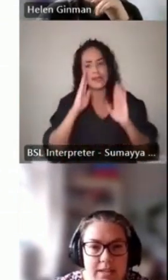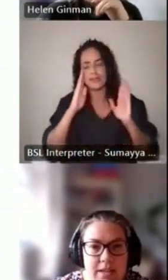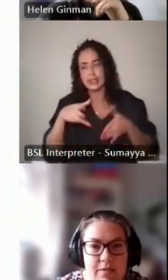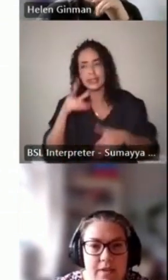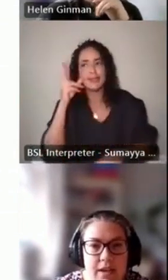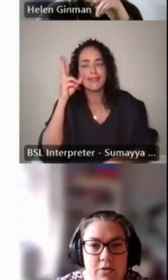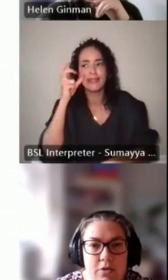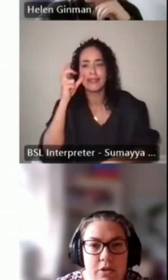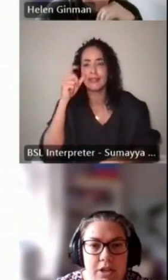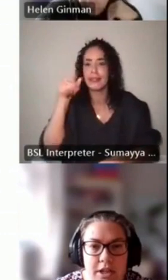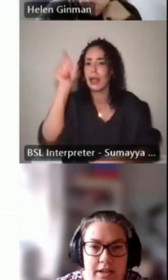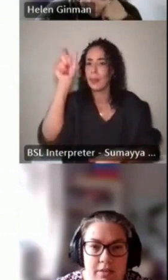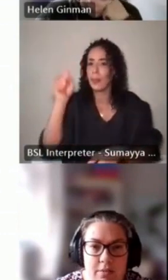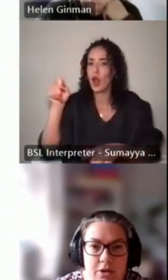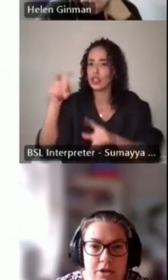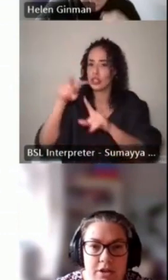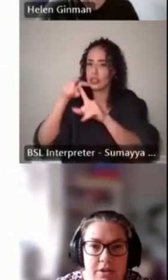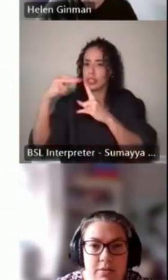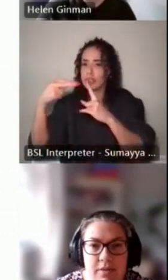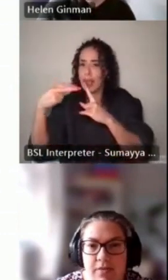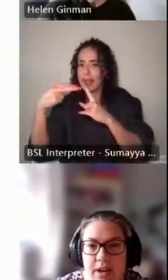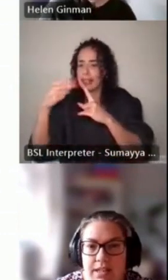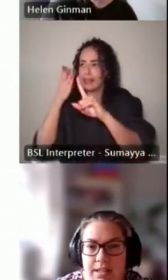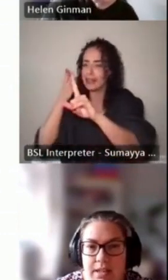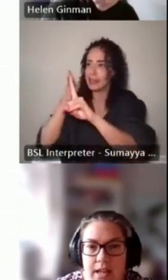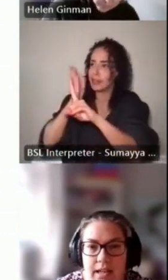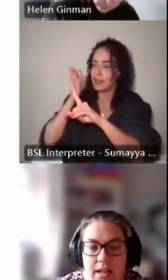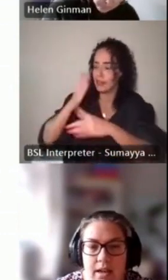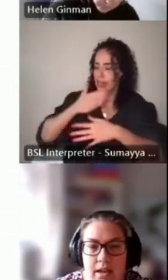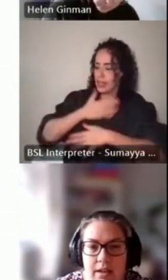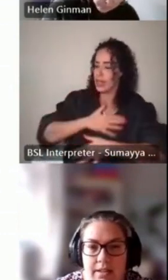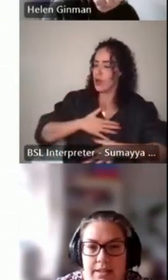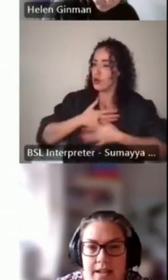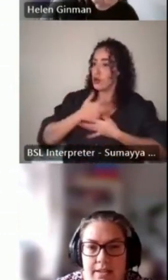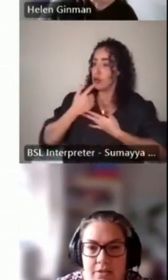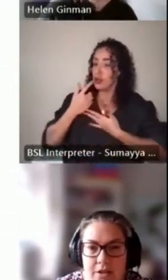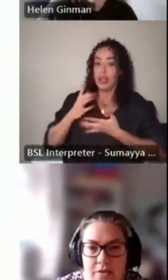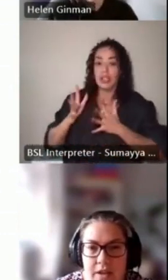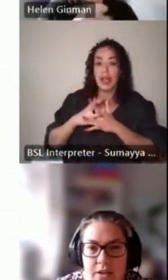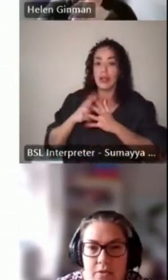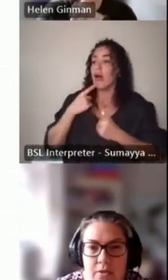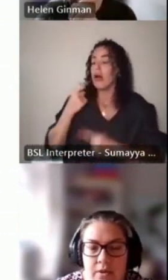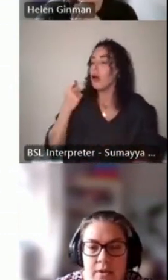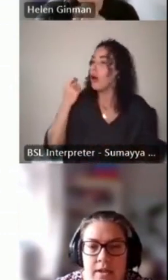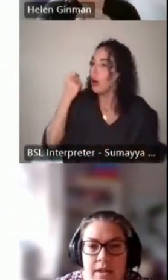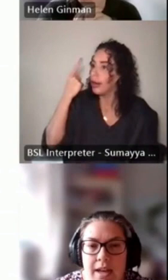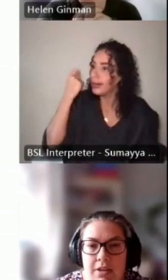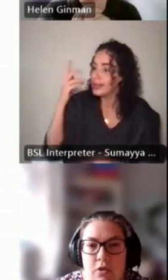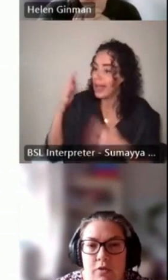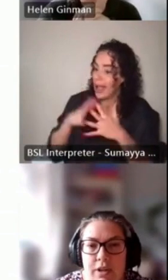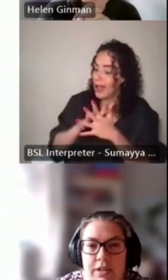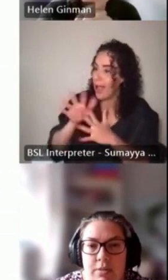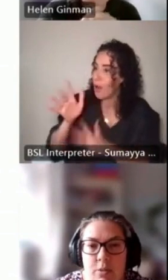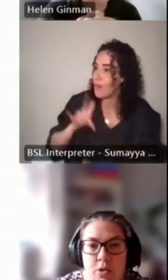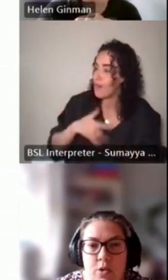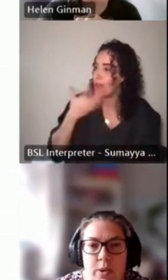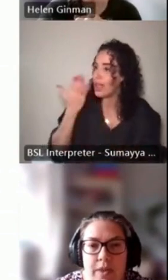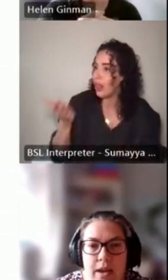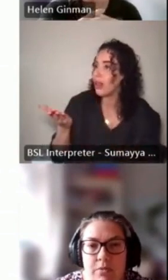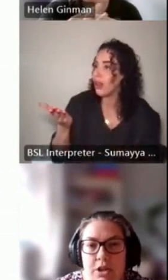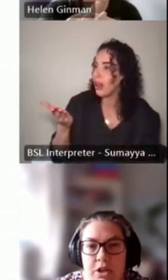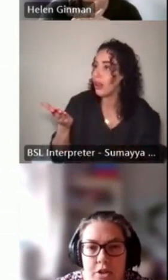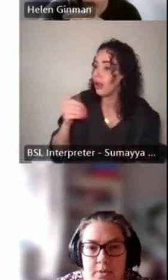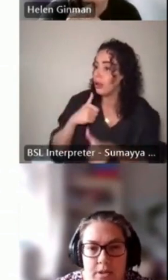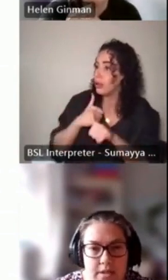person's perspective, acknowledging their emotions with phrases like, I understand how you feel, and offering